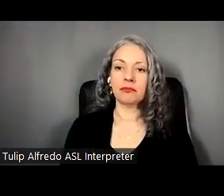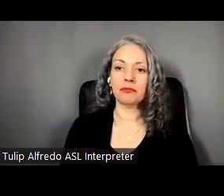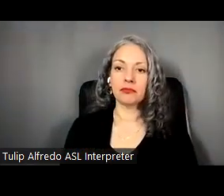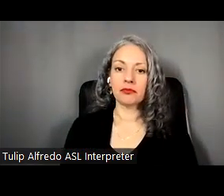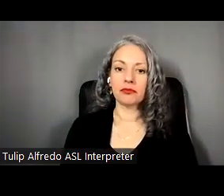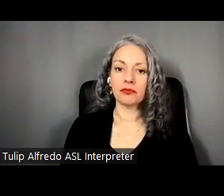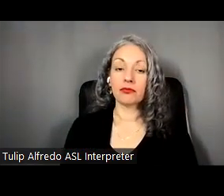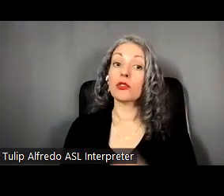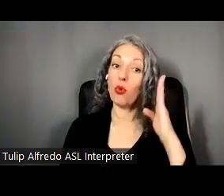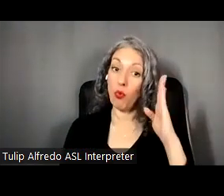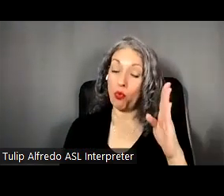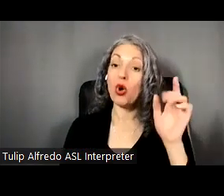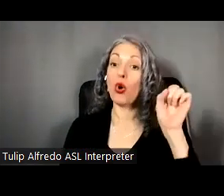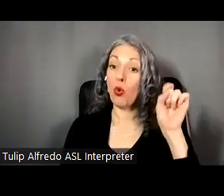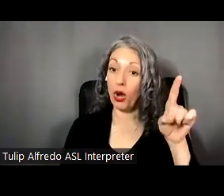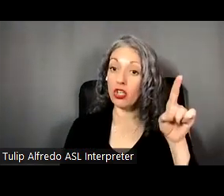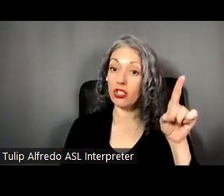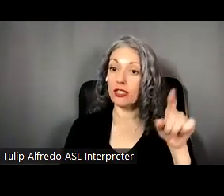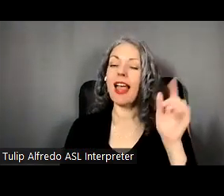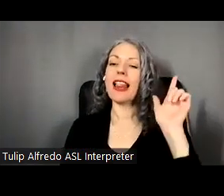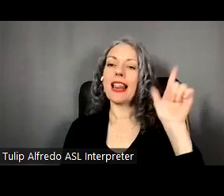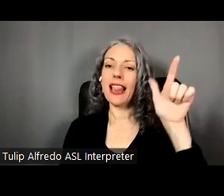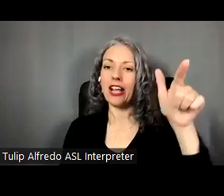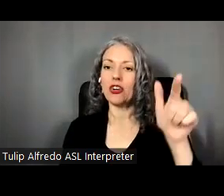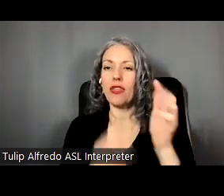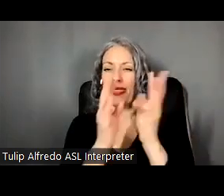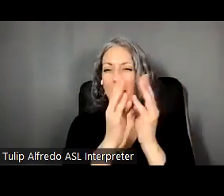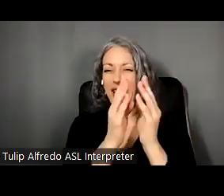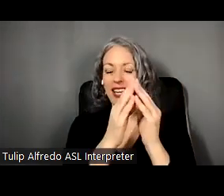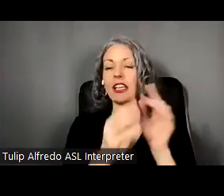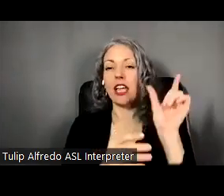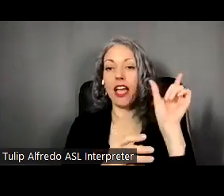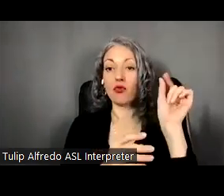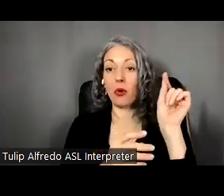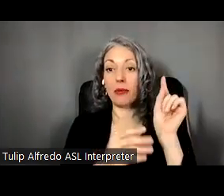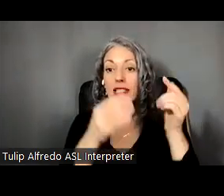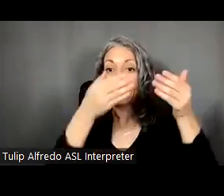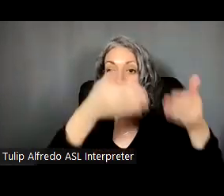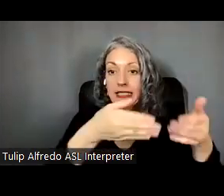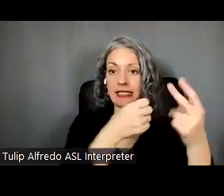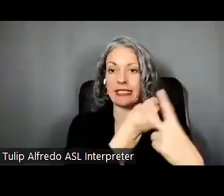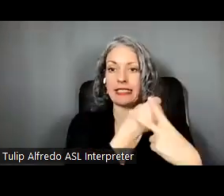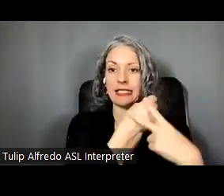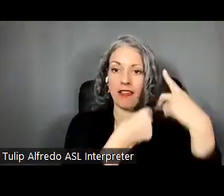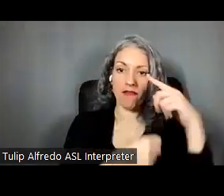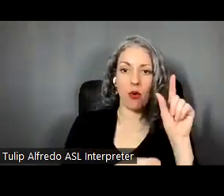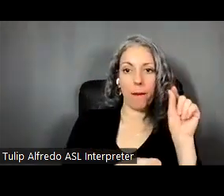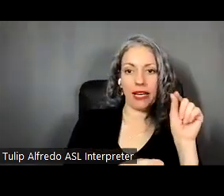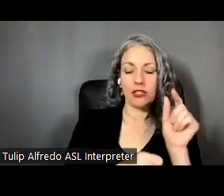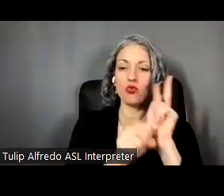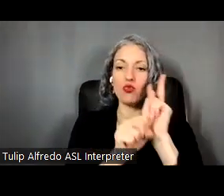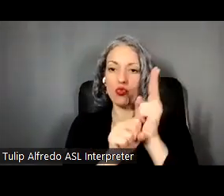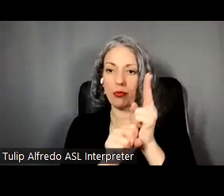There will be a question period later on in the meeting. 20 minutes of time is reserved, and 2 minutes is allocated for each